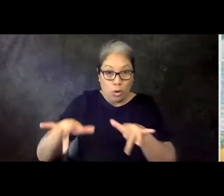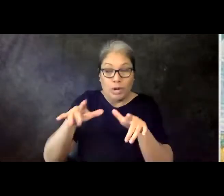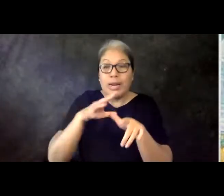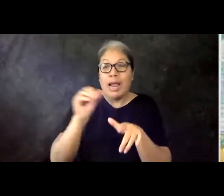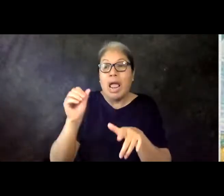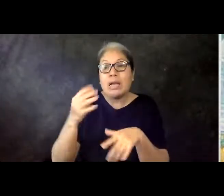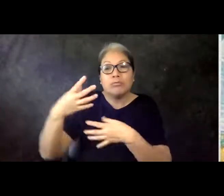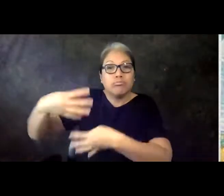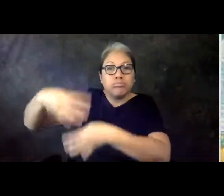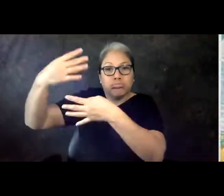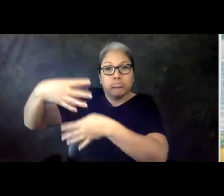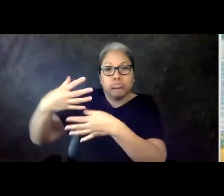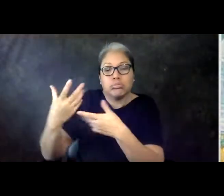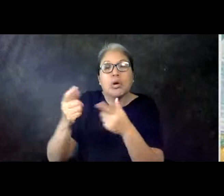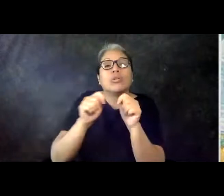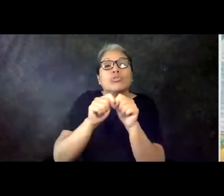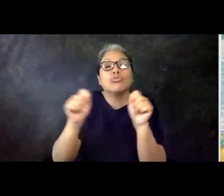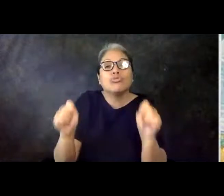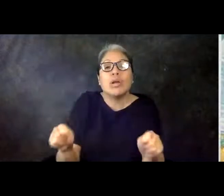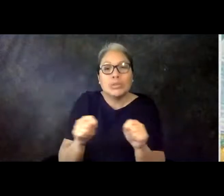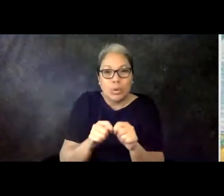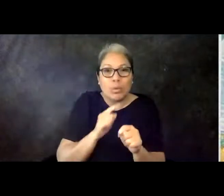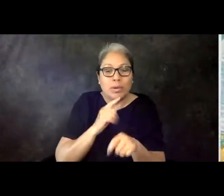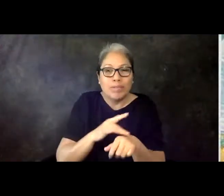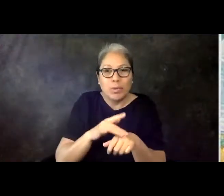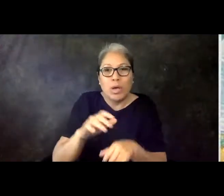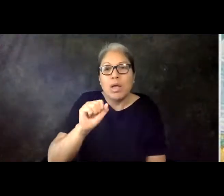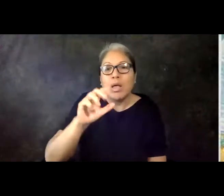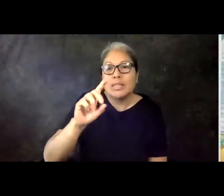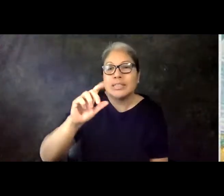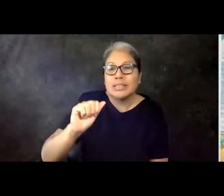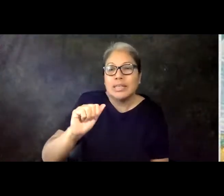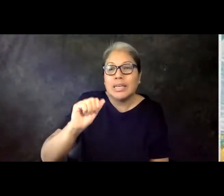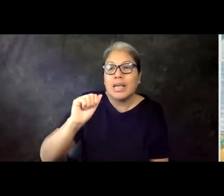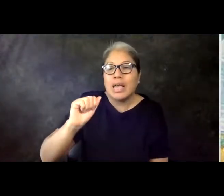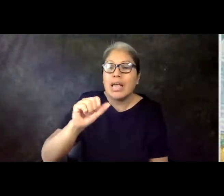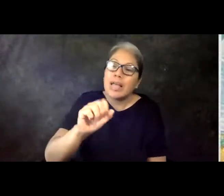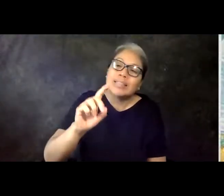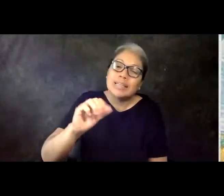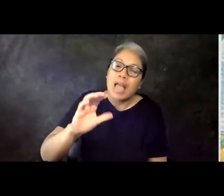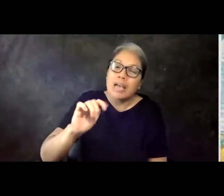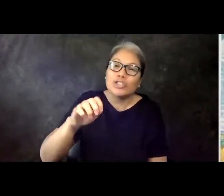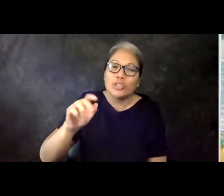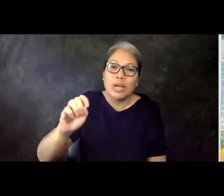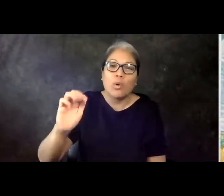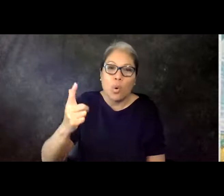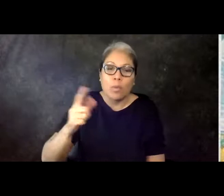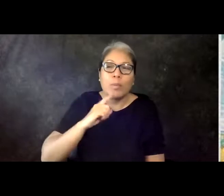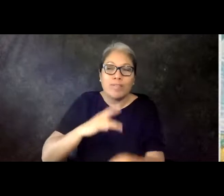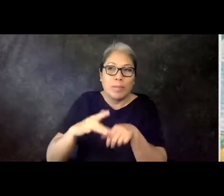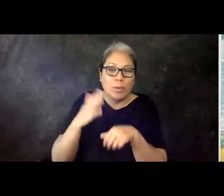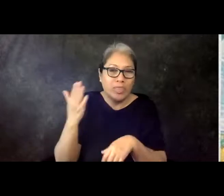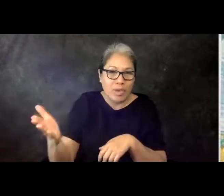available on SDA's website, which is sdaction.org. And we will share that link later as